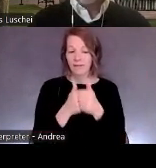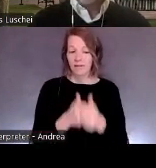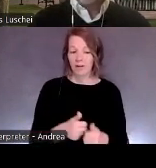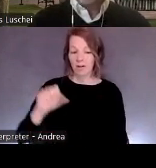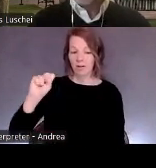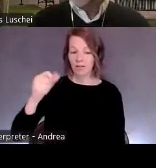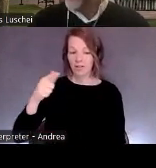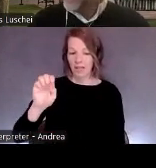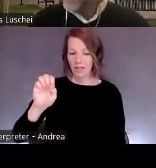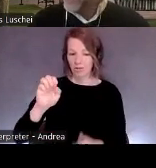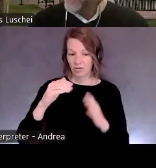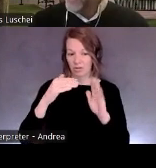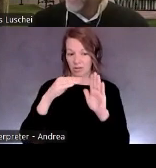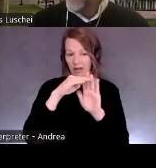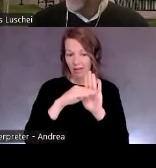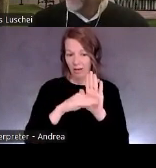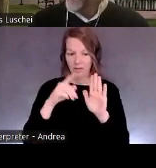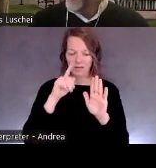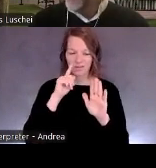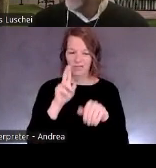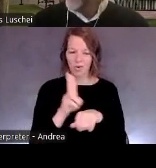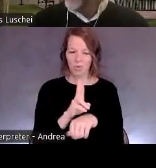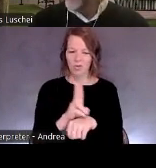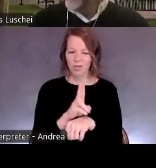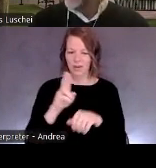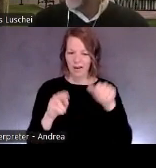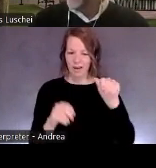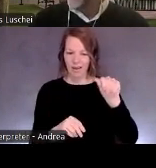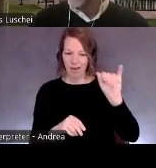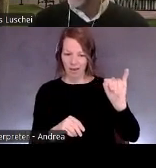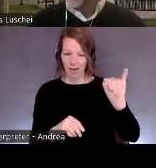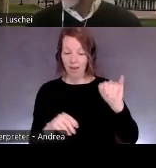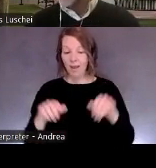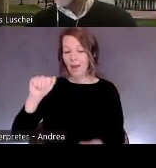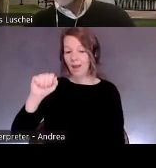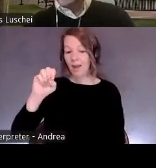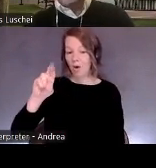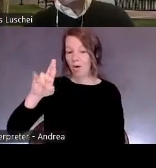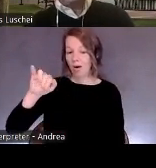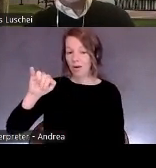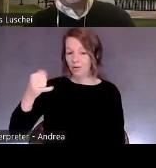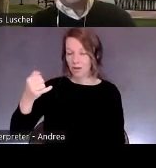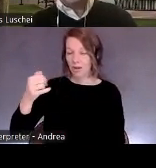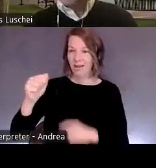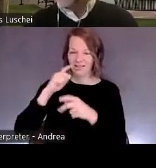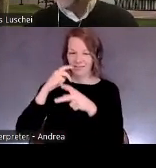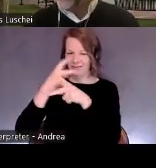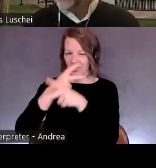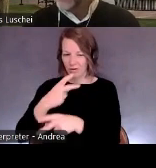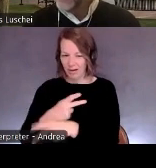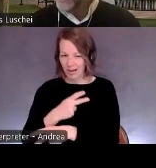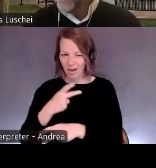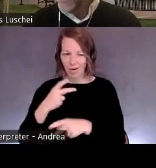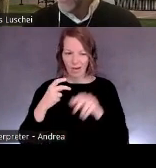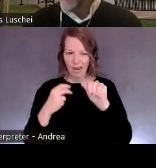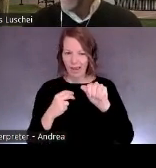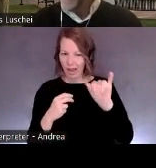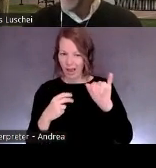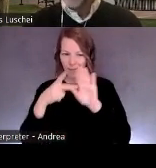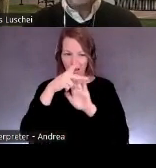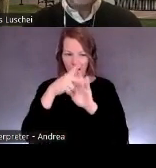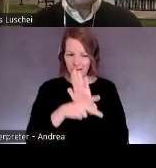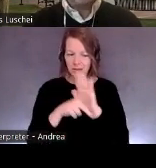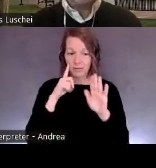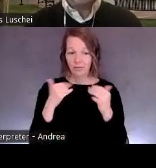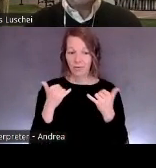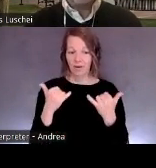use of artificial intelligence. AERA is working on its own official policy in terms of artificial intelligence, but for